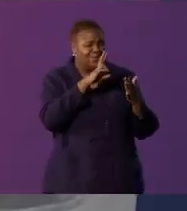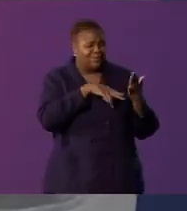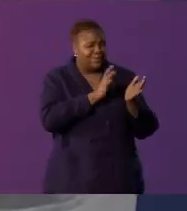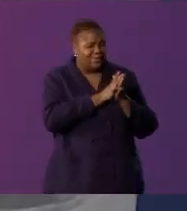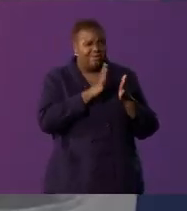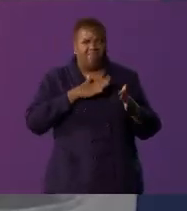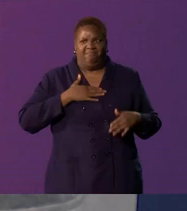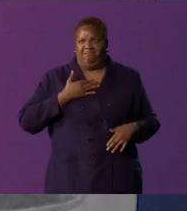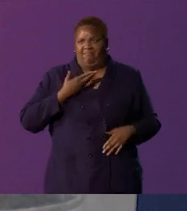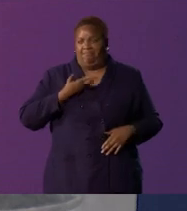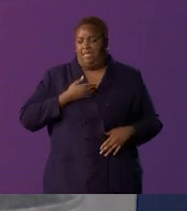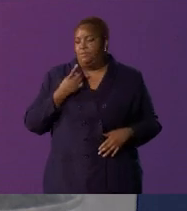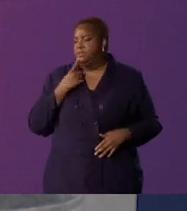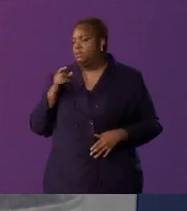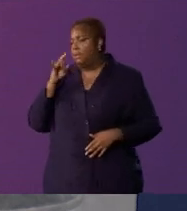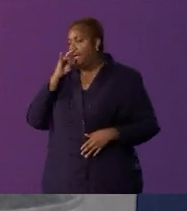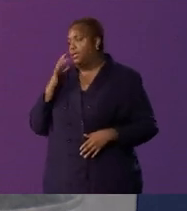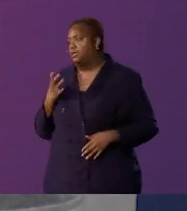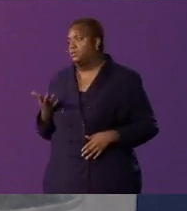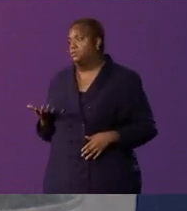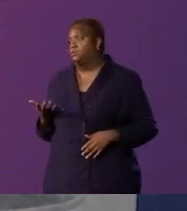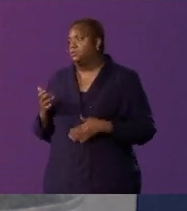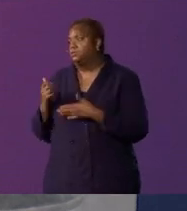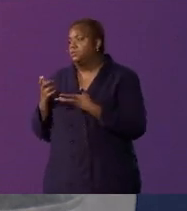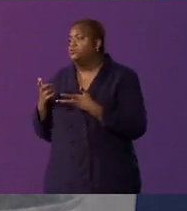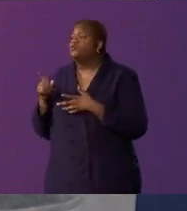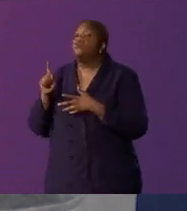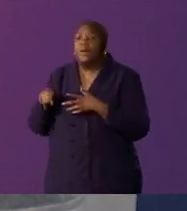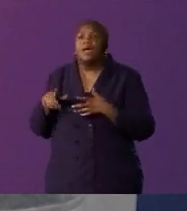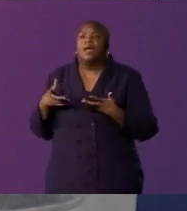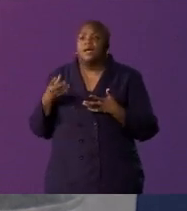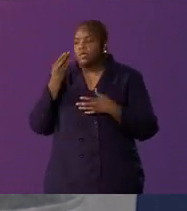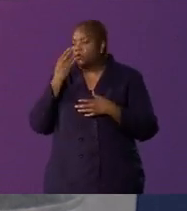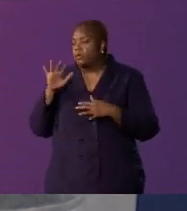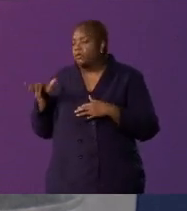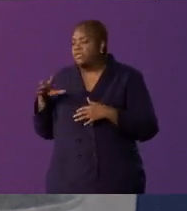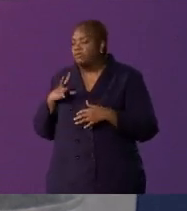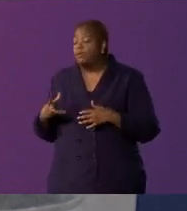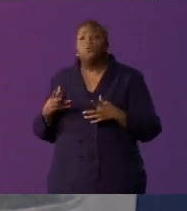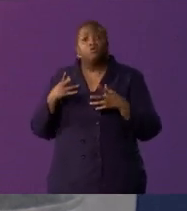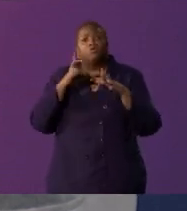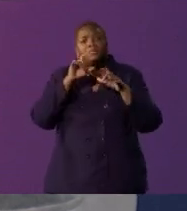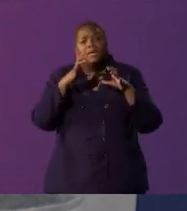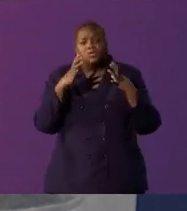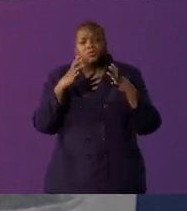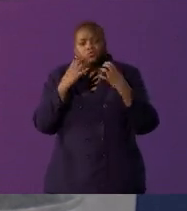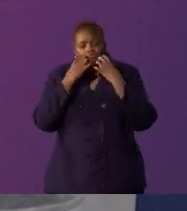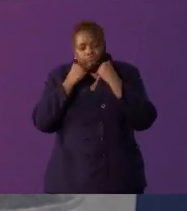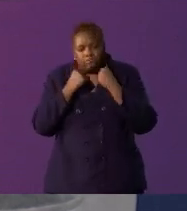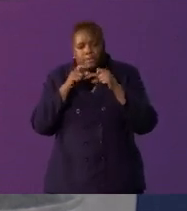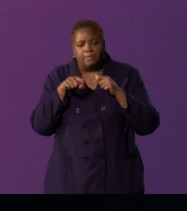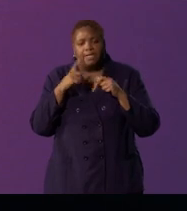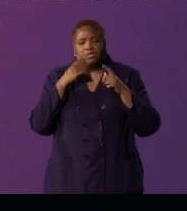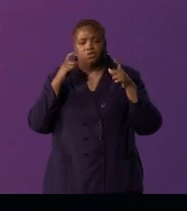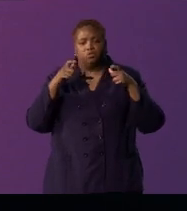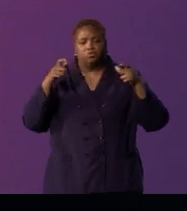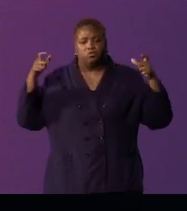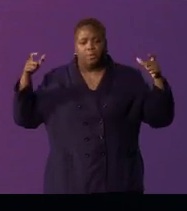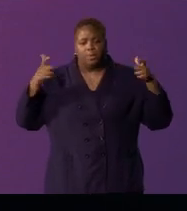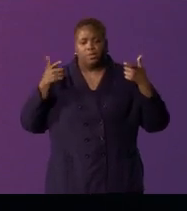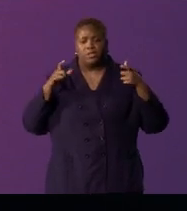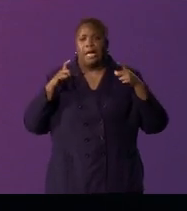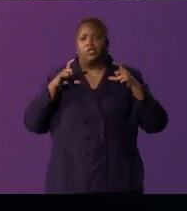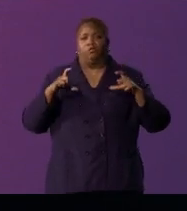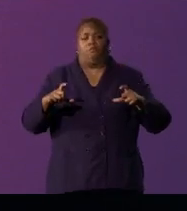say, hey, who cares that my kids are grown up? You got to care about these things. So I zoomed out. I read more books on this topic, worried